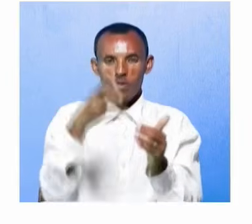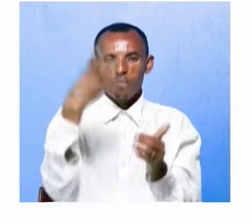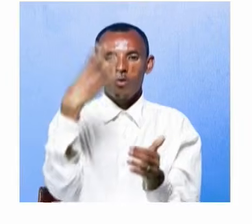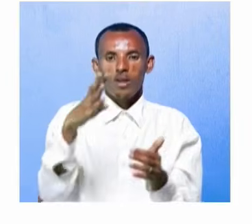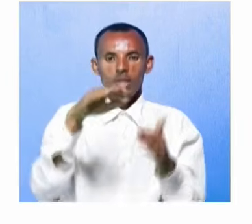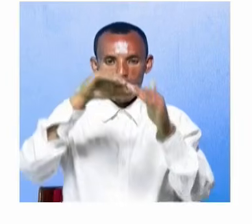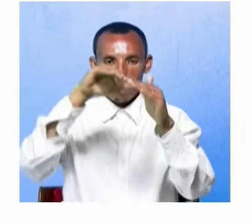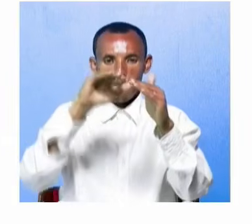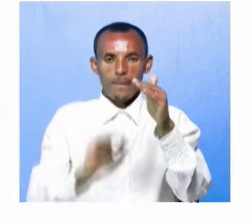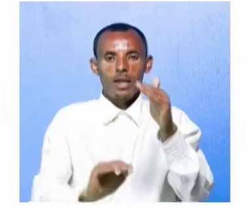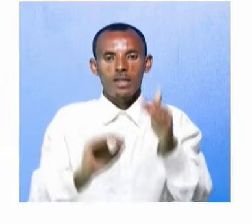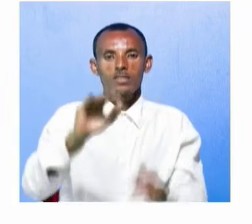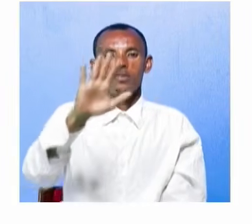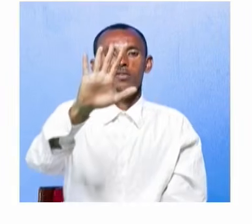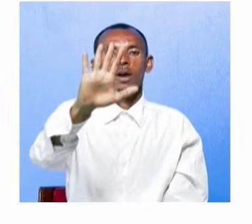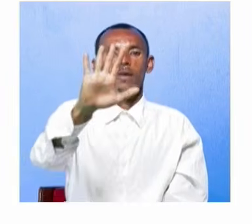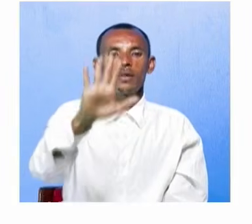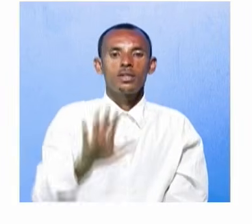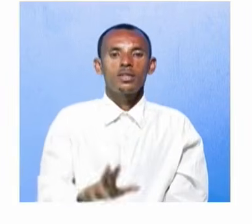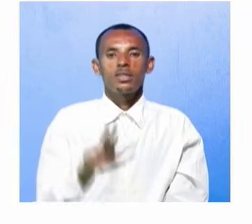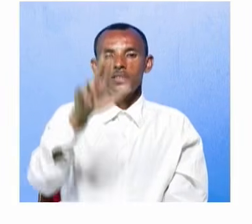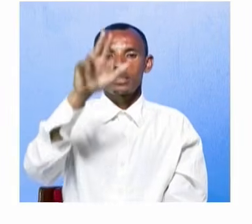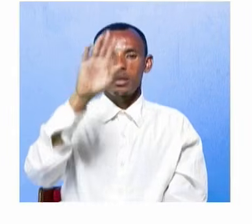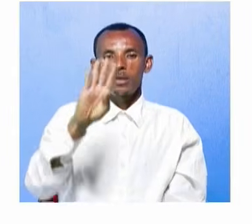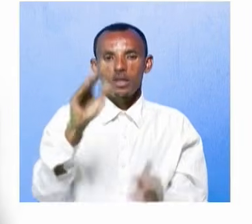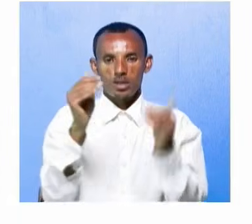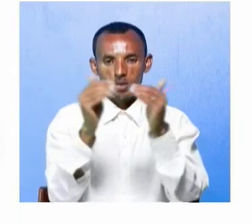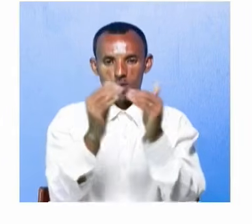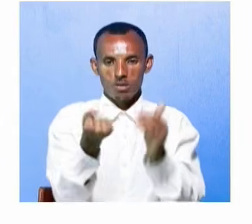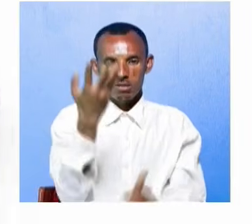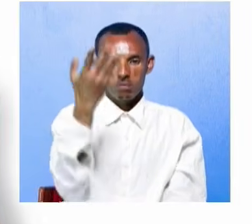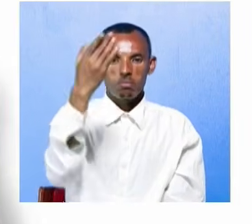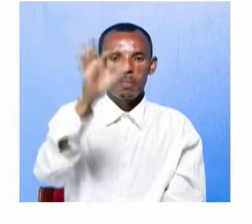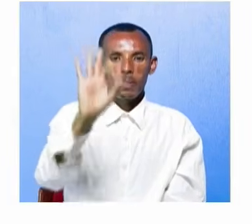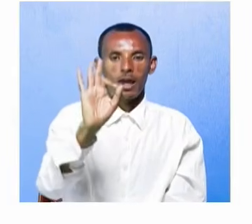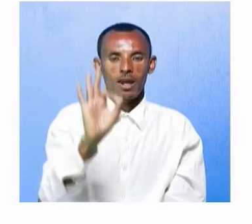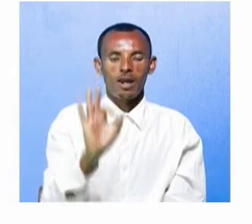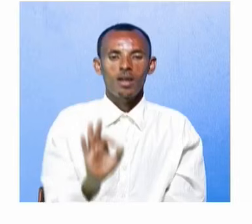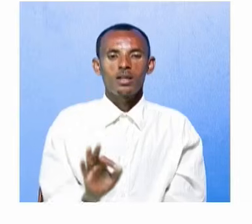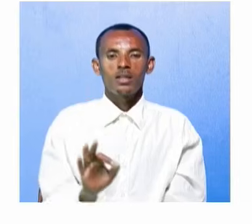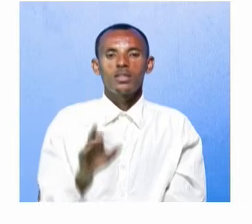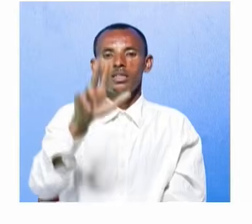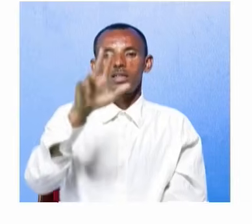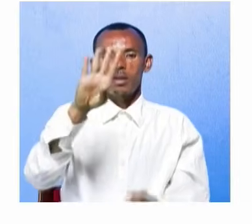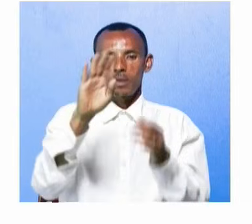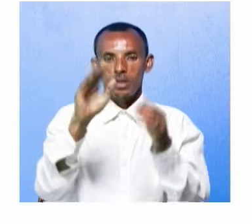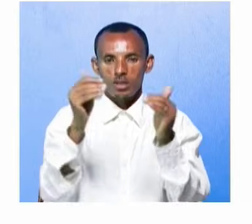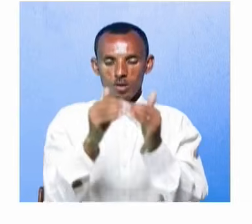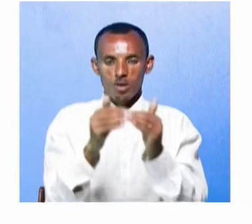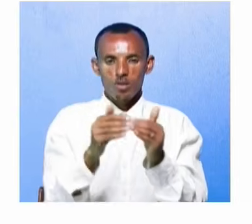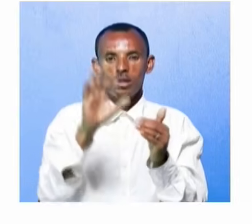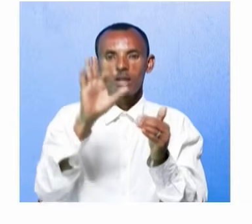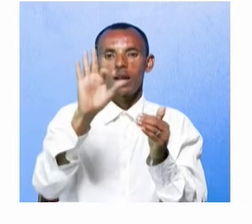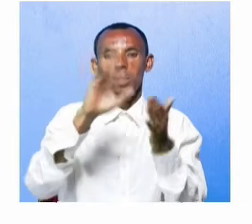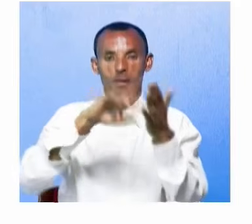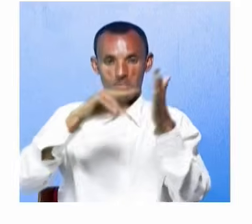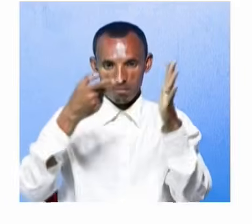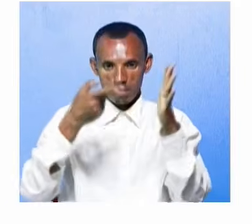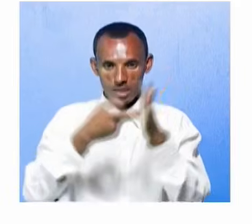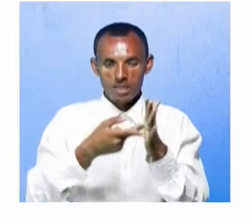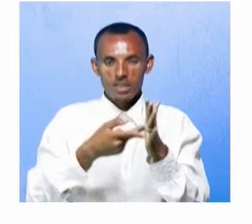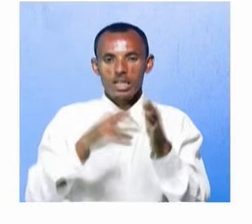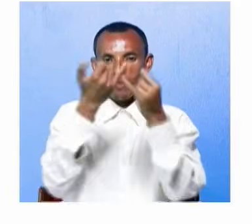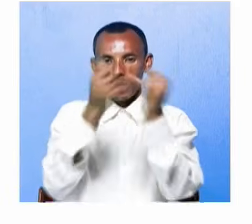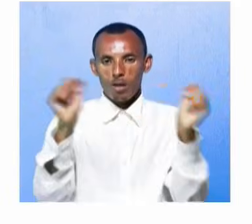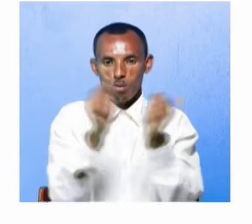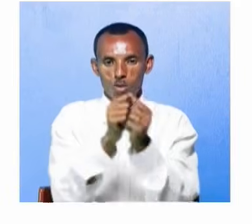14 minus 5. This is 9, okay? So 3b is equals to 9 means dividing